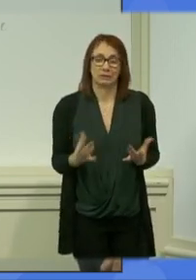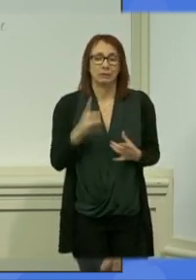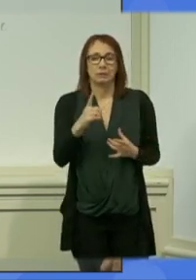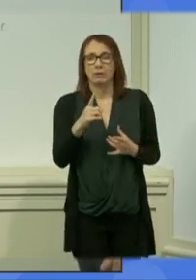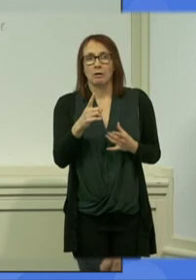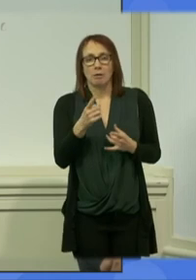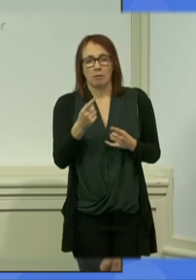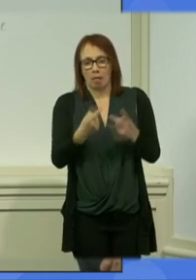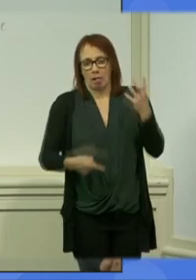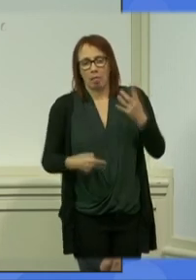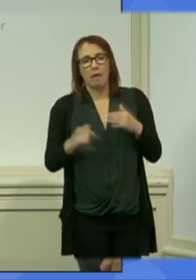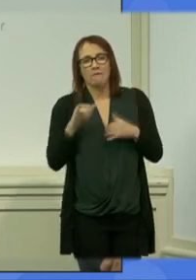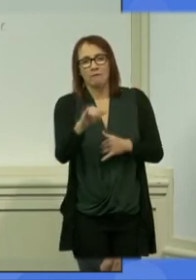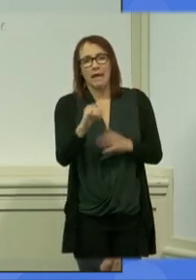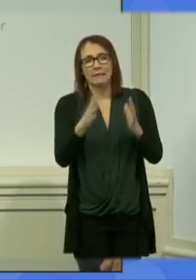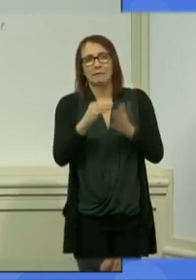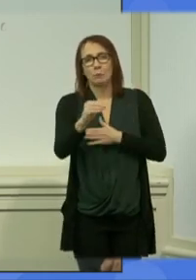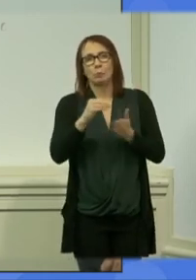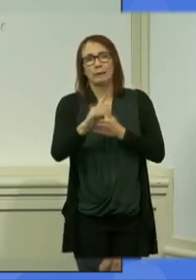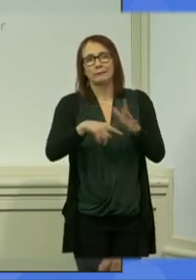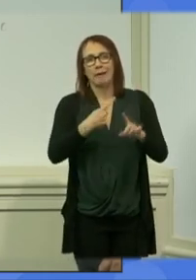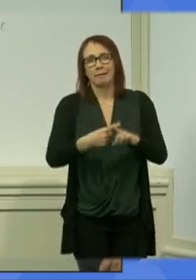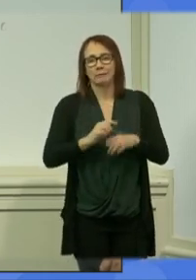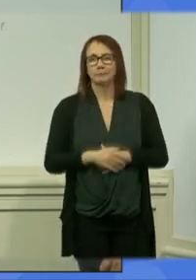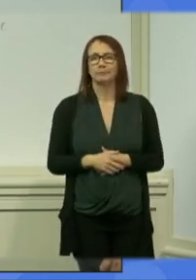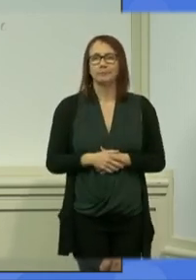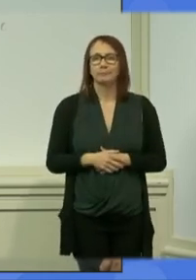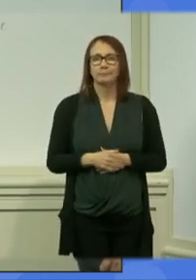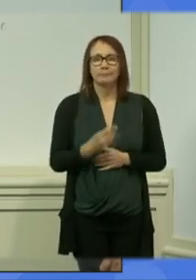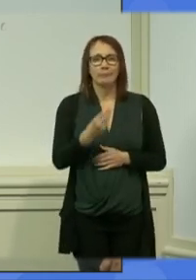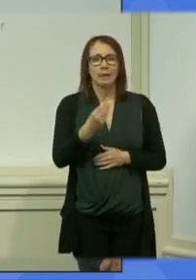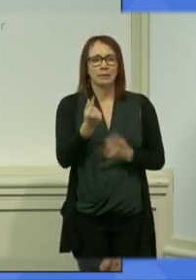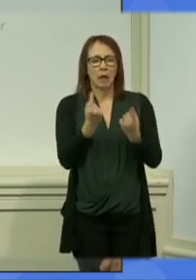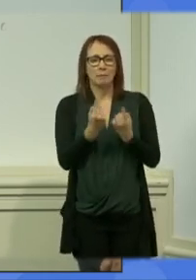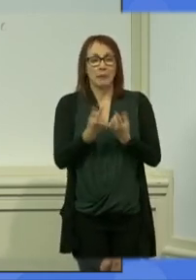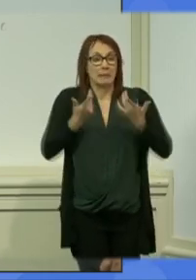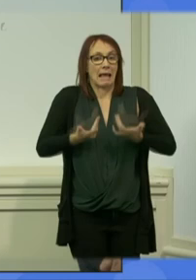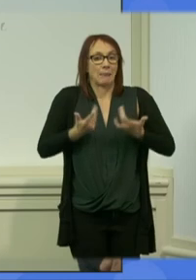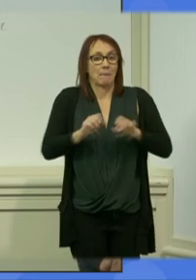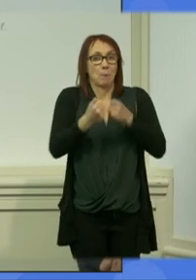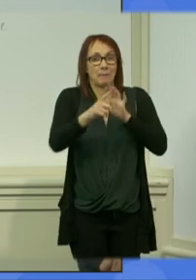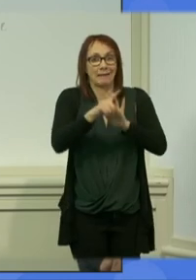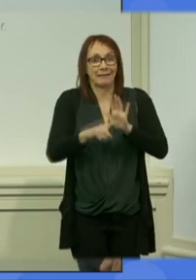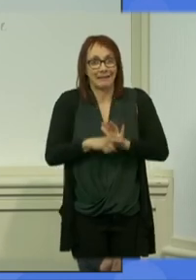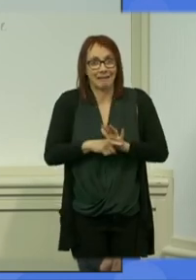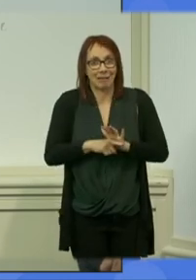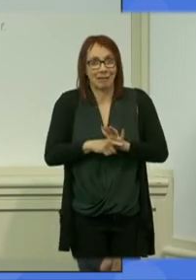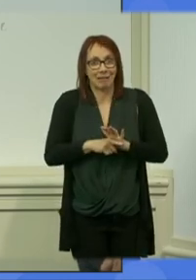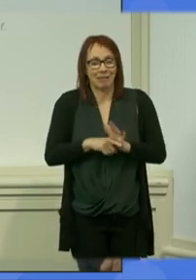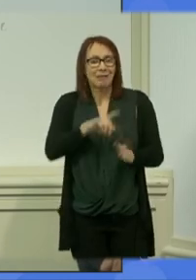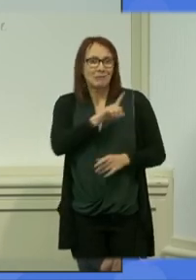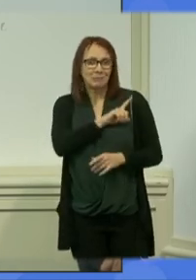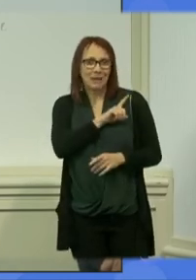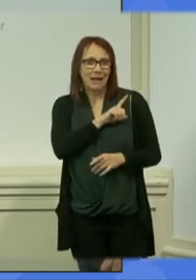on. Potentially illegal substances, presently illegal, sorry. The reason I mention this, although it sounds a bit controversial, is simply because